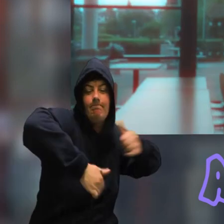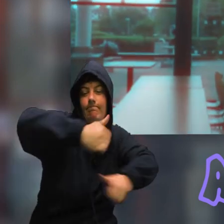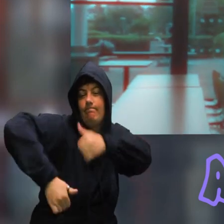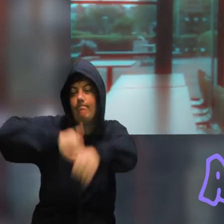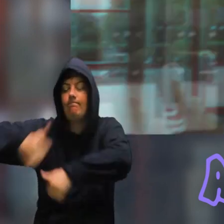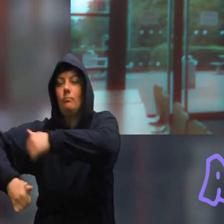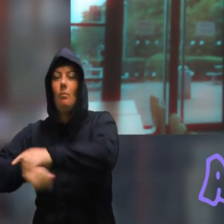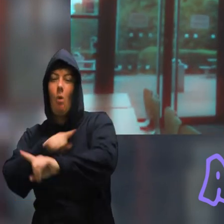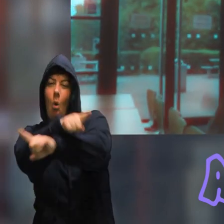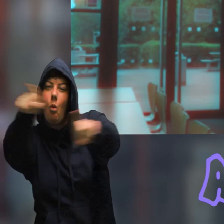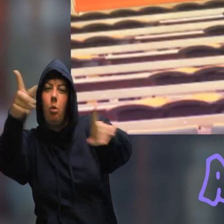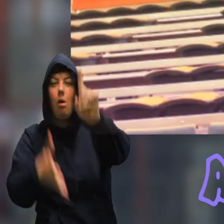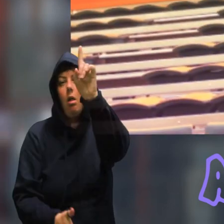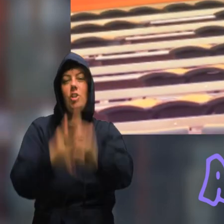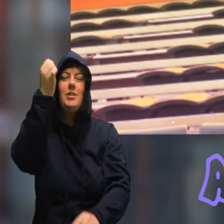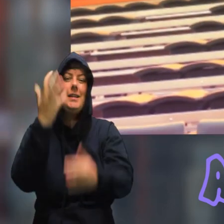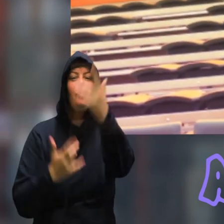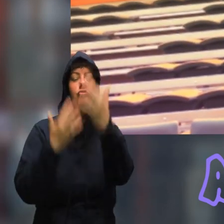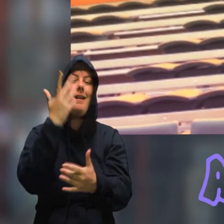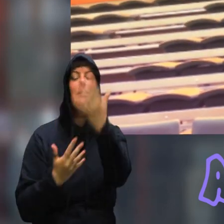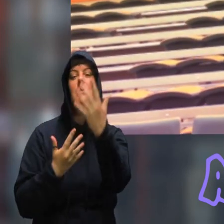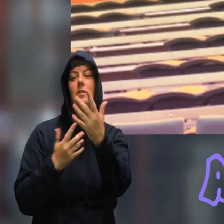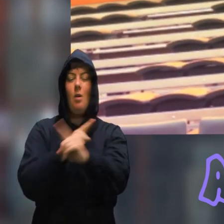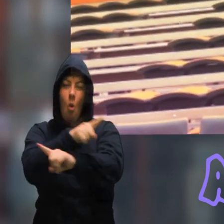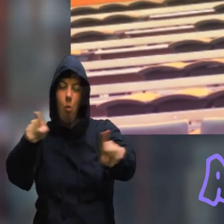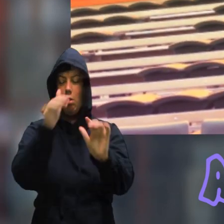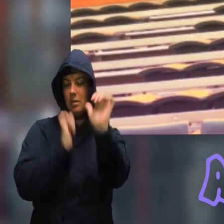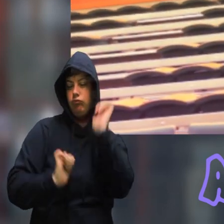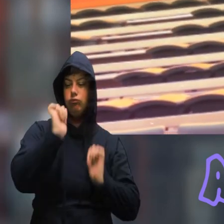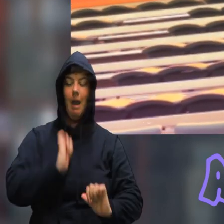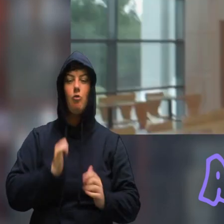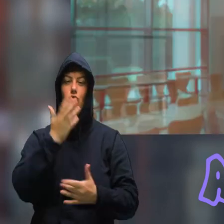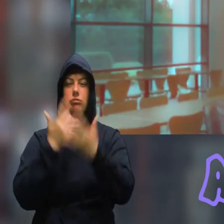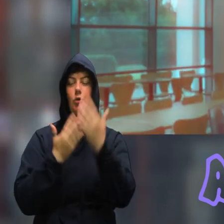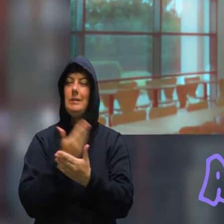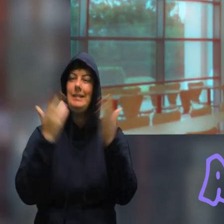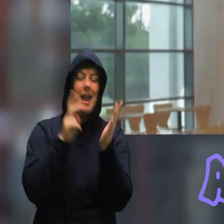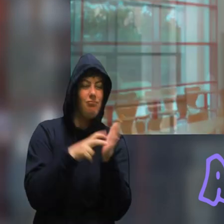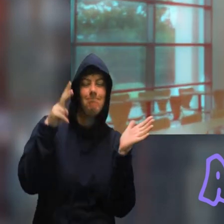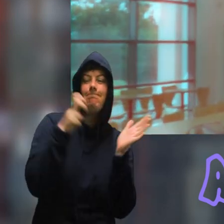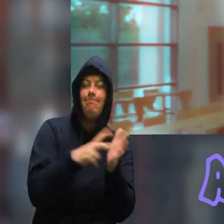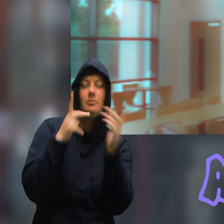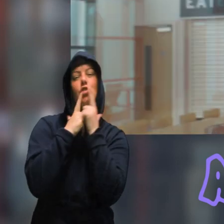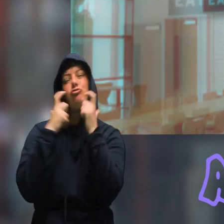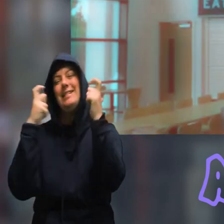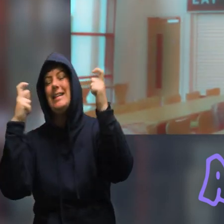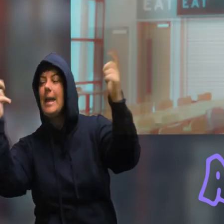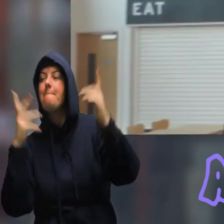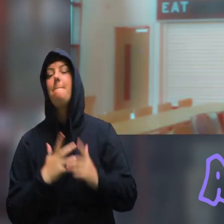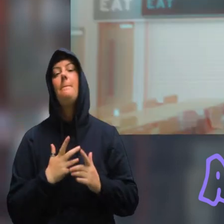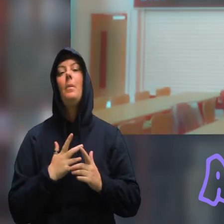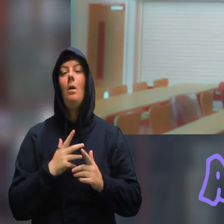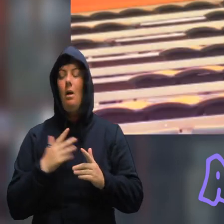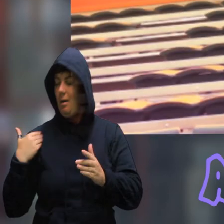all the departments, cause your pupils are gonna do well. And you're all gonna get them grades, and you're all gonna feel so proud. Results day you be screaming loud, results day you be